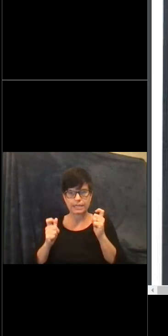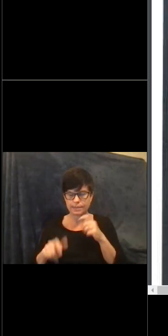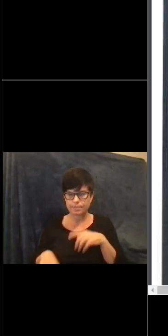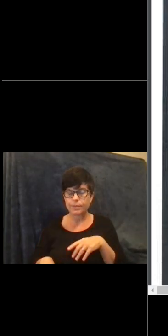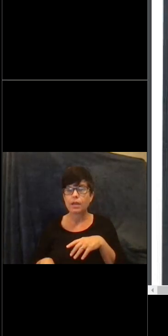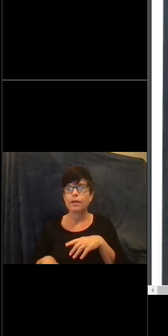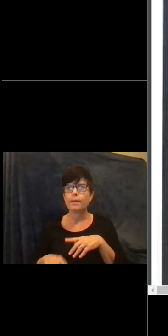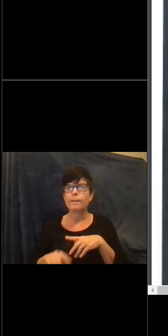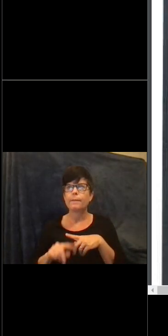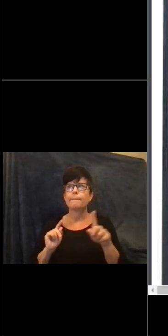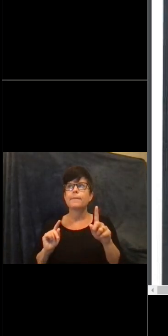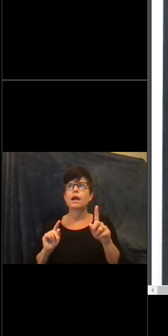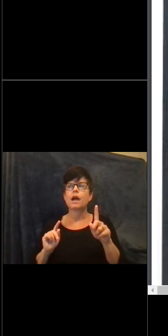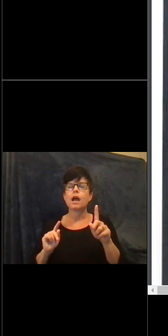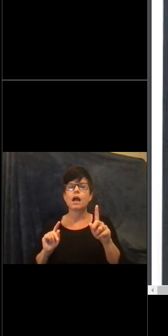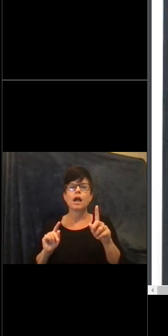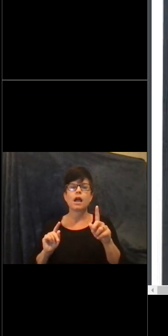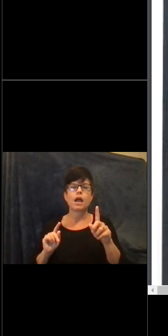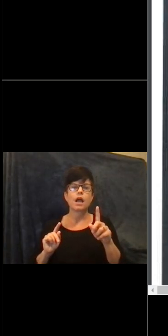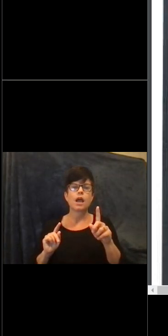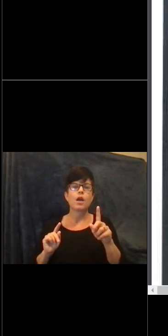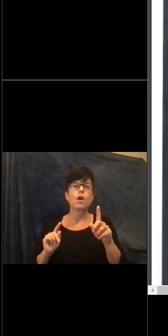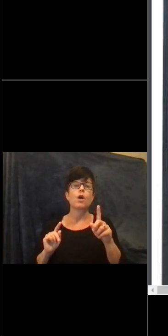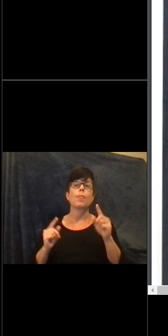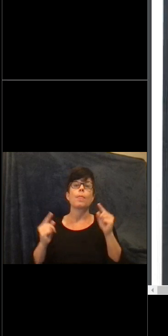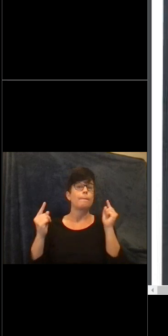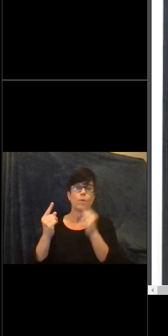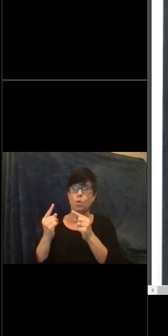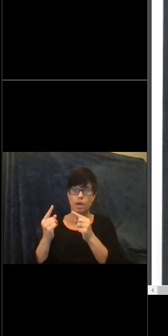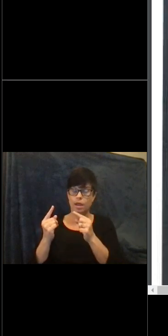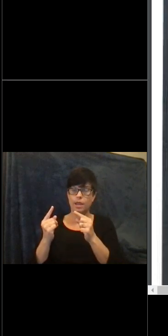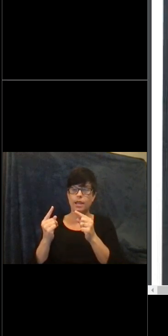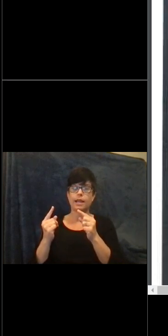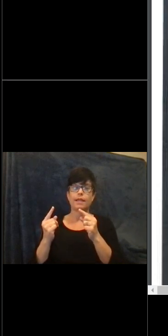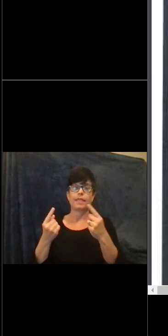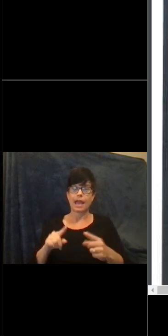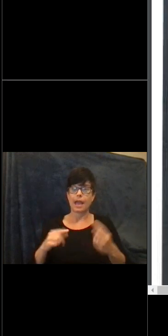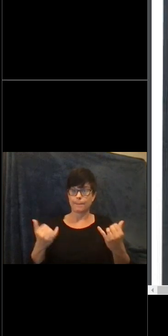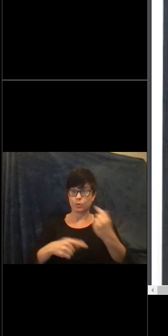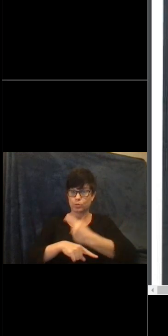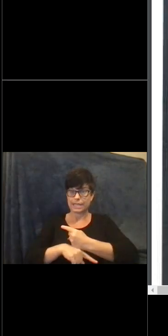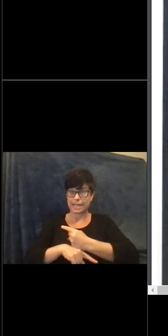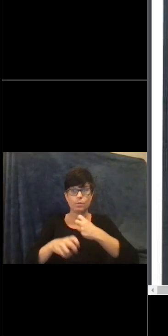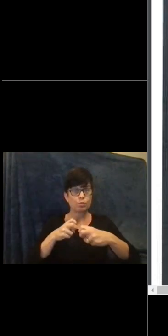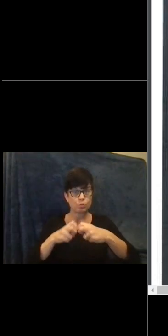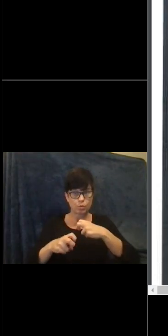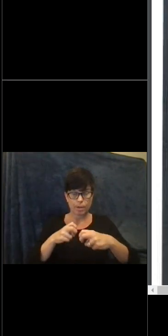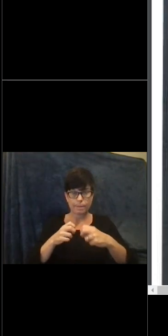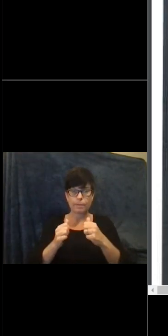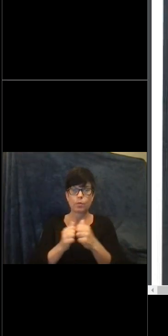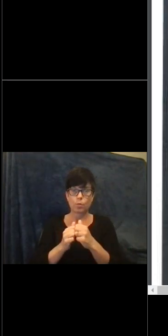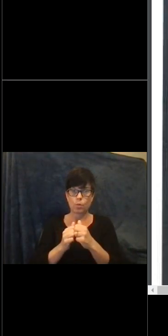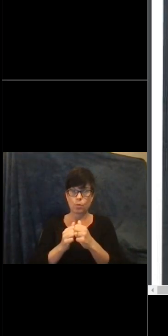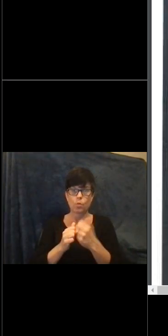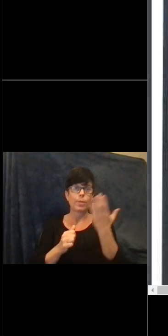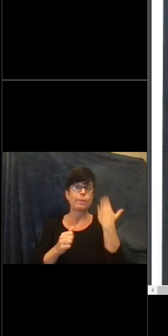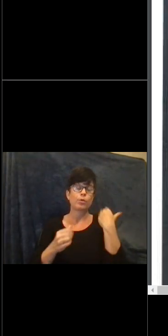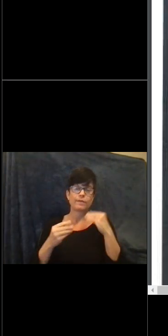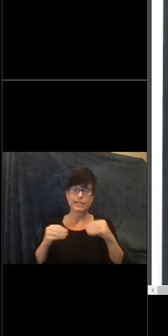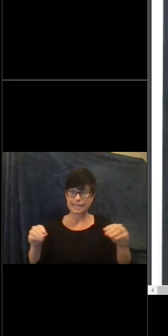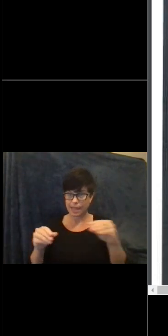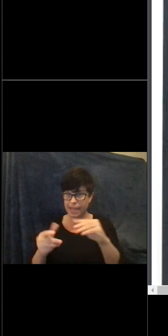biggest point that was made today was, there was this issue with the previous land. There